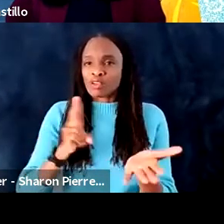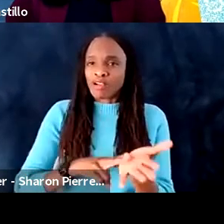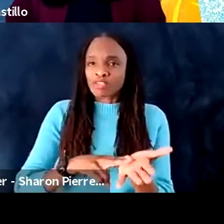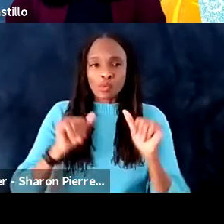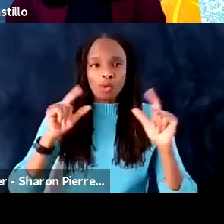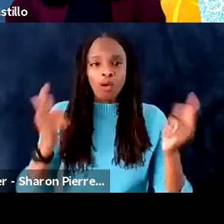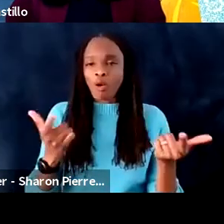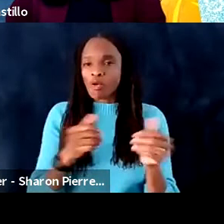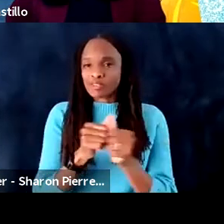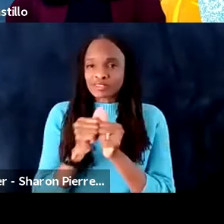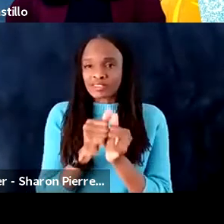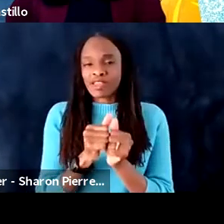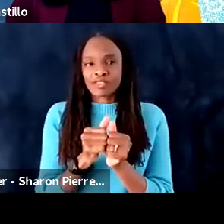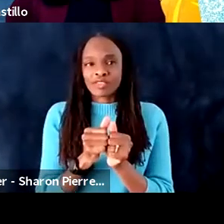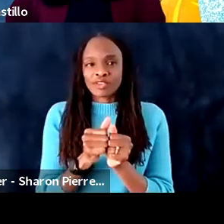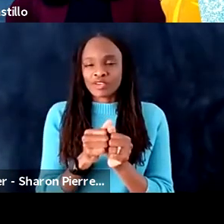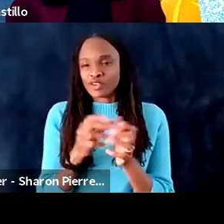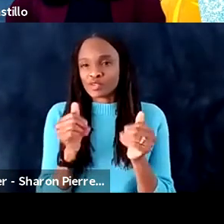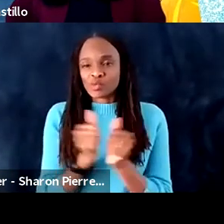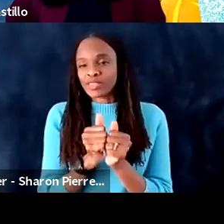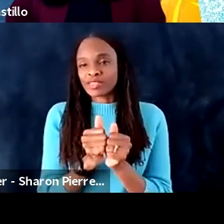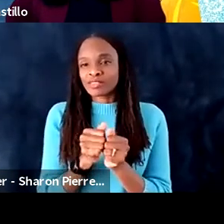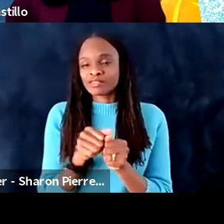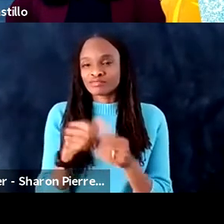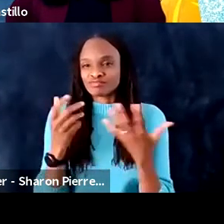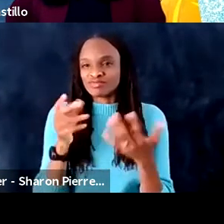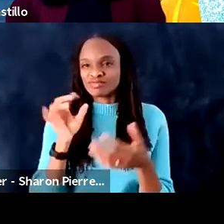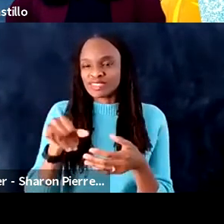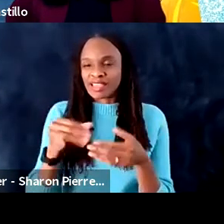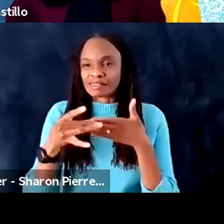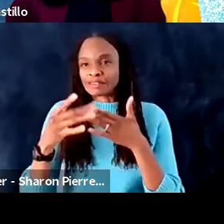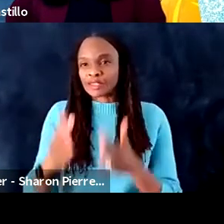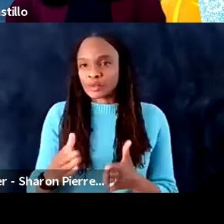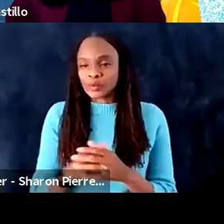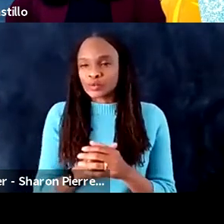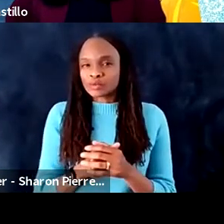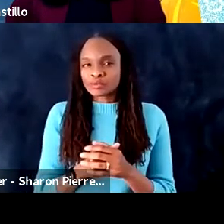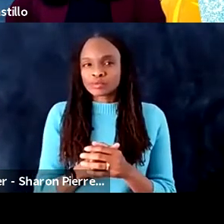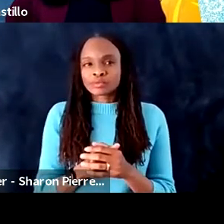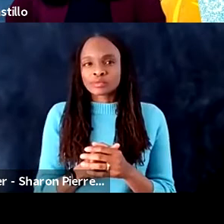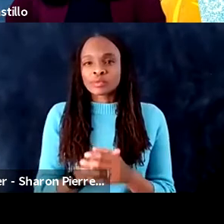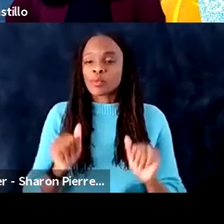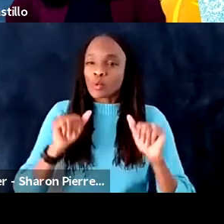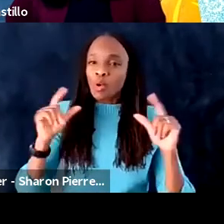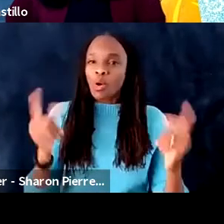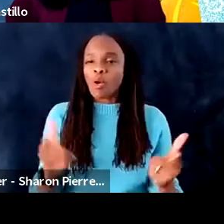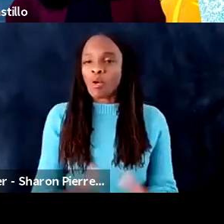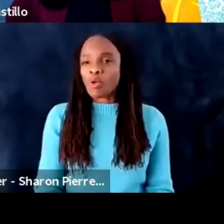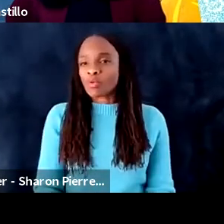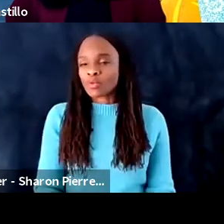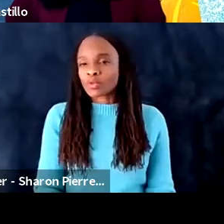the rugged frontiers person, and that capital that we